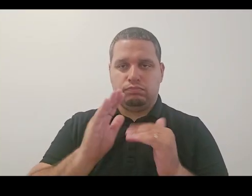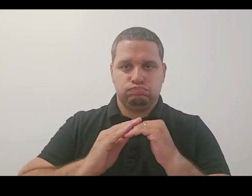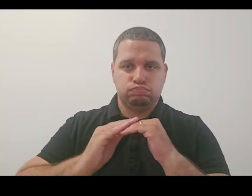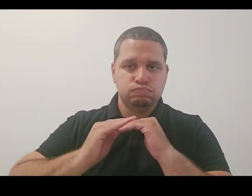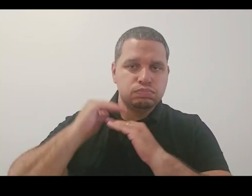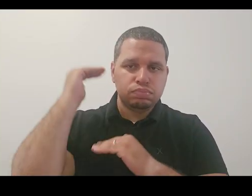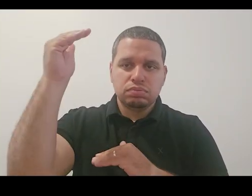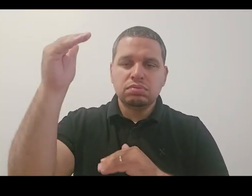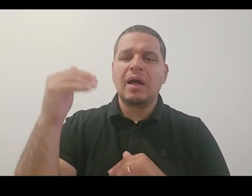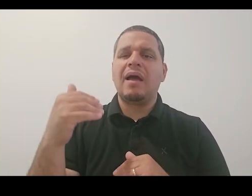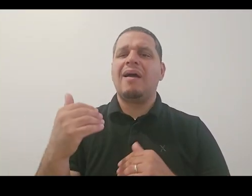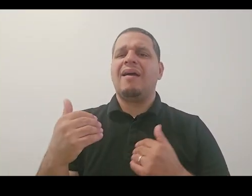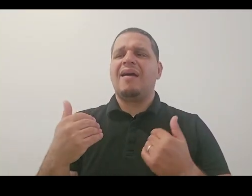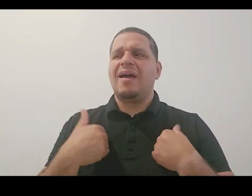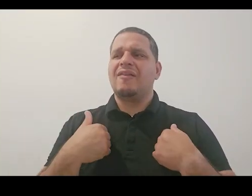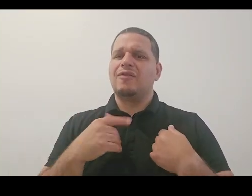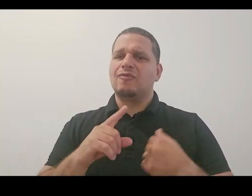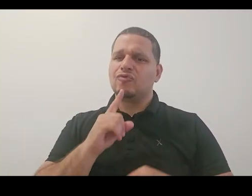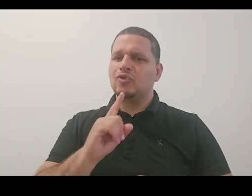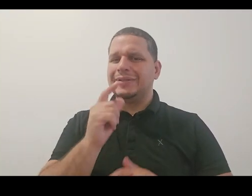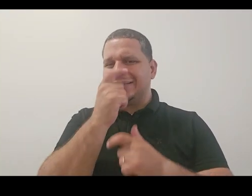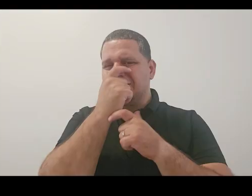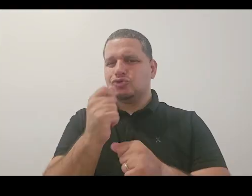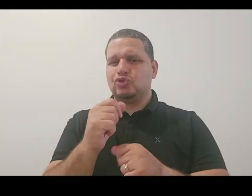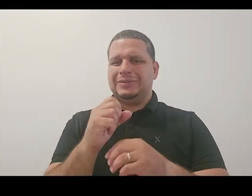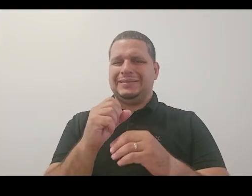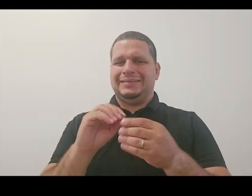There are some pretty interesting statistics